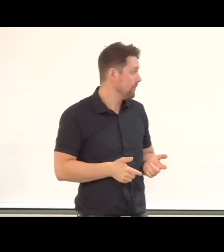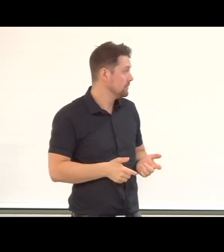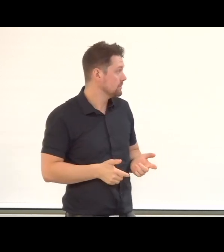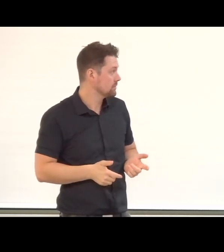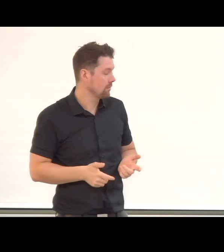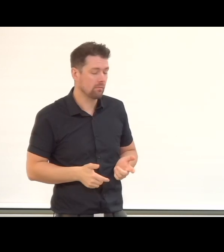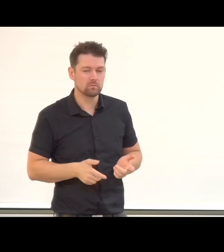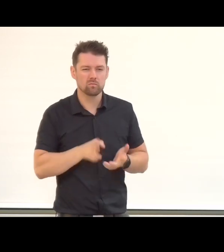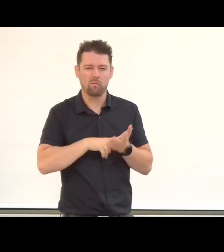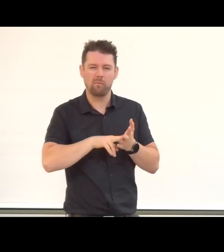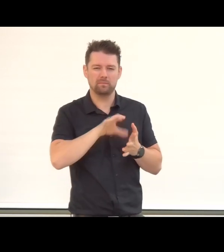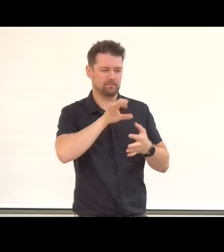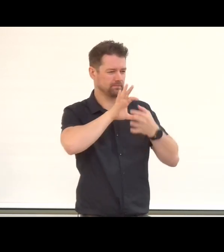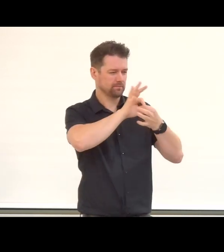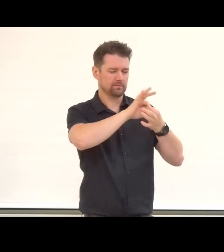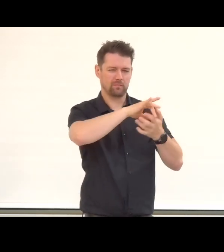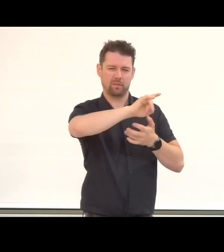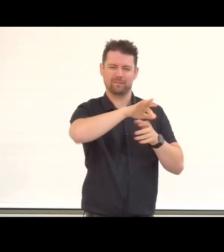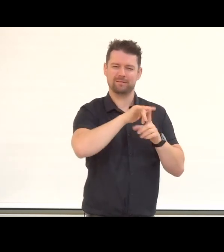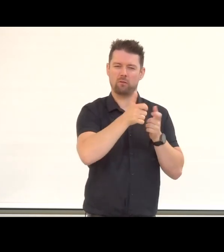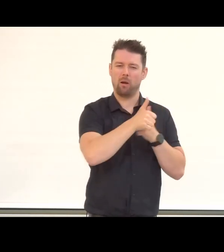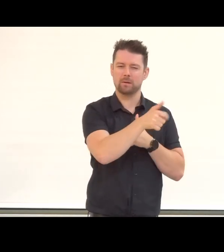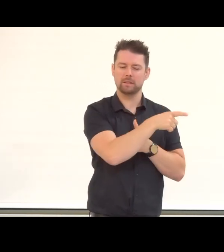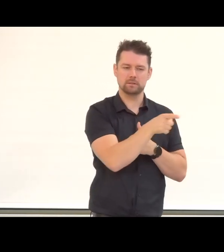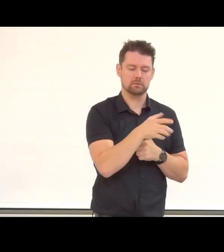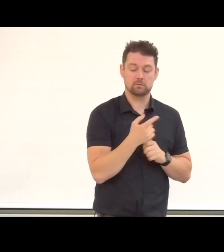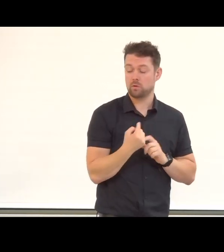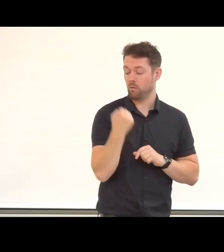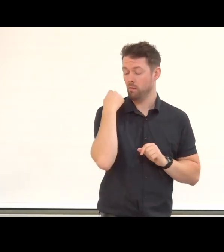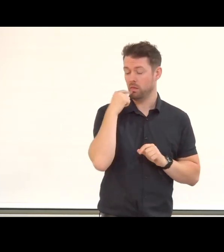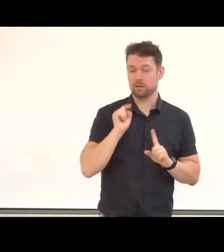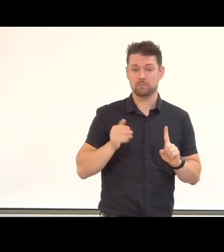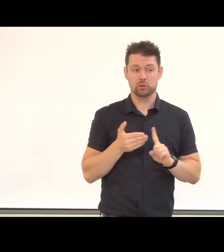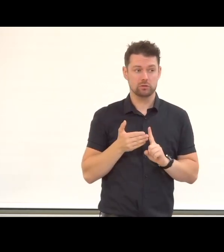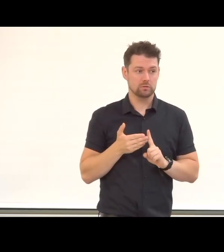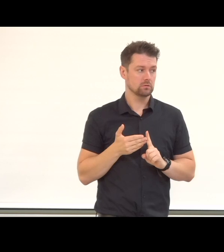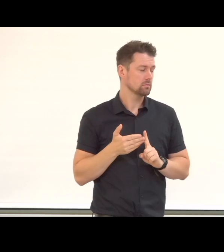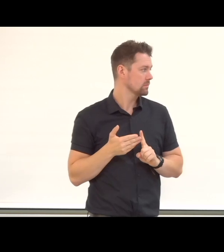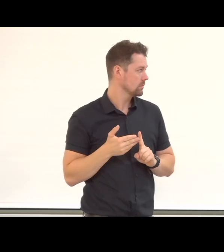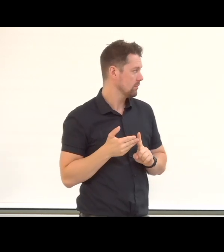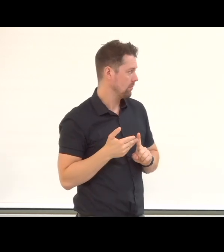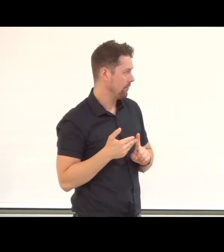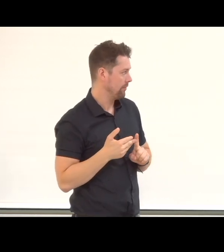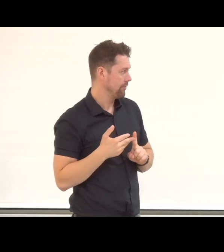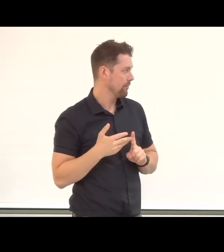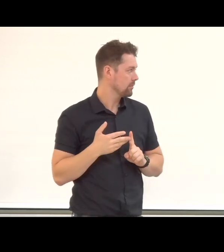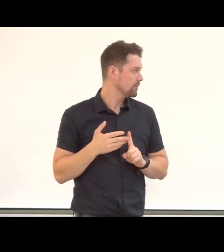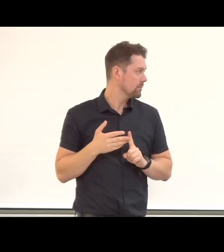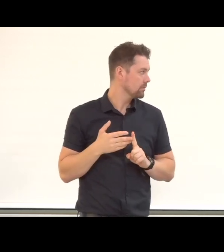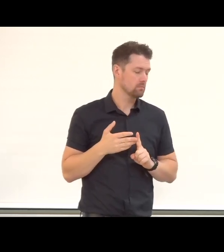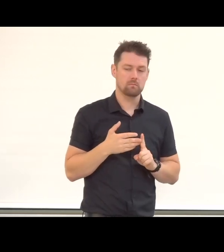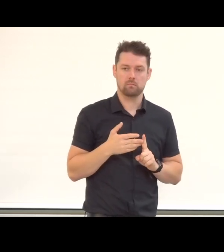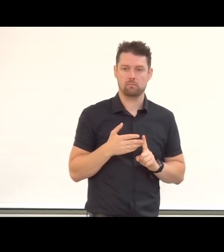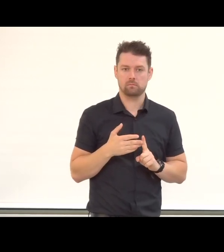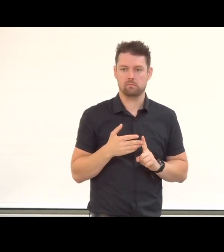usually cooperations with logistics companies. So in the last 2 missions, it was Gebrüder Weiss. They were basically from